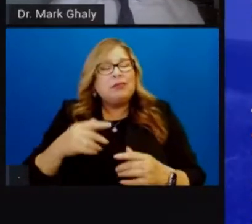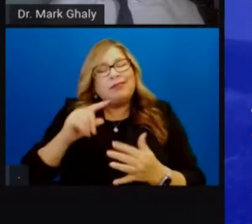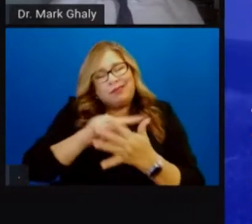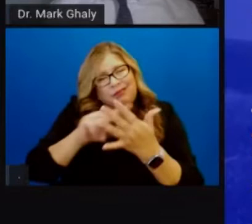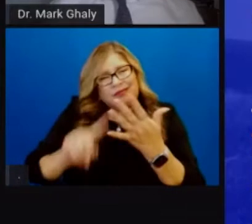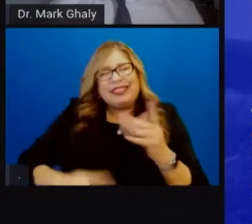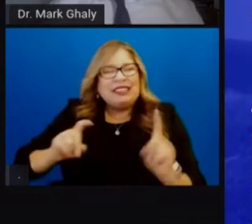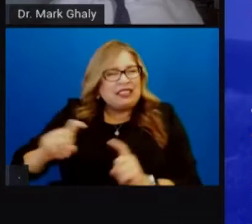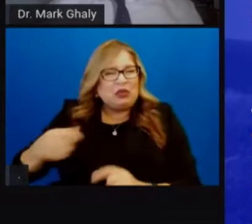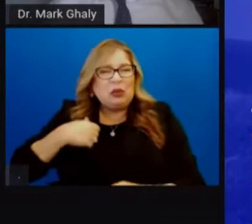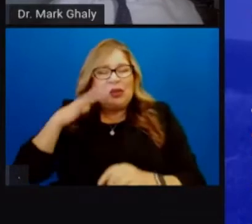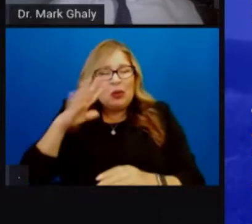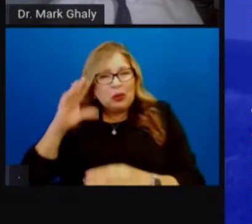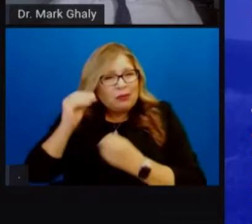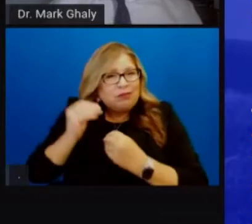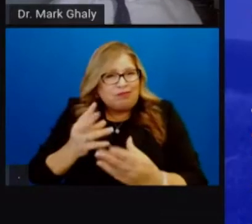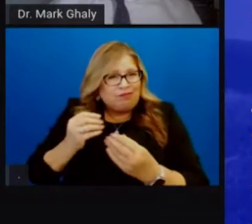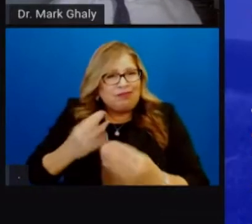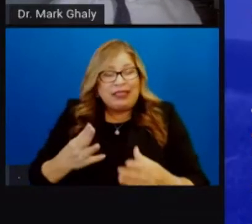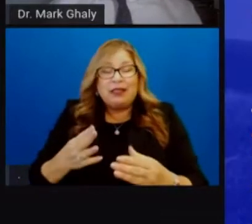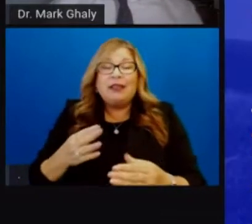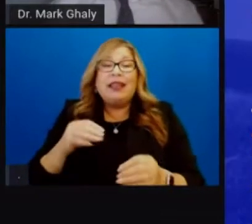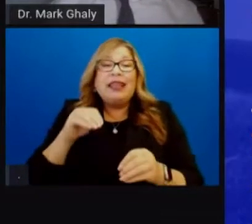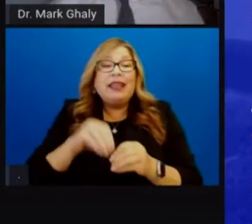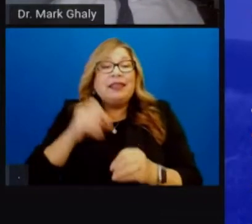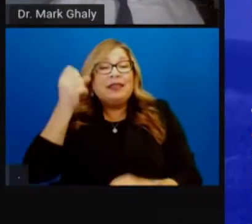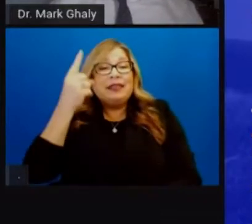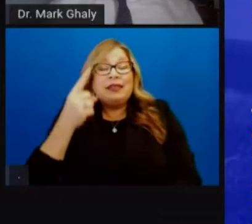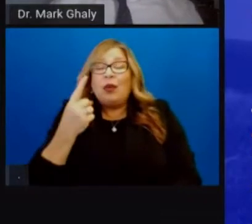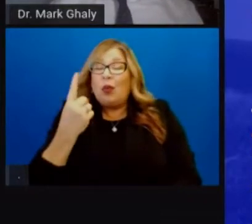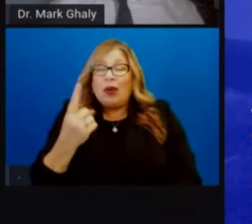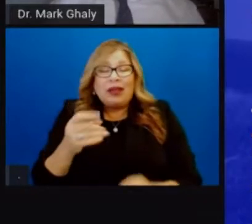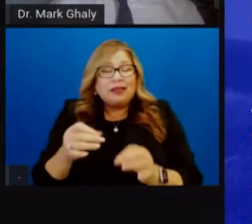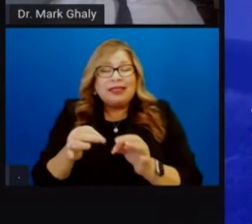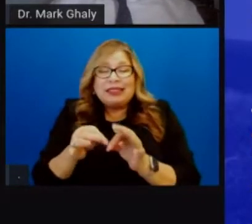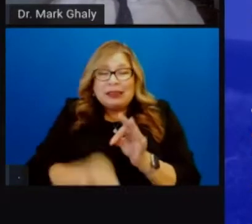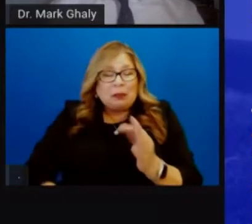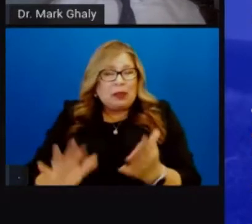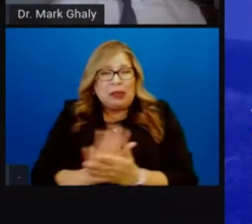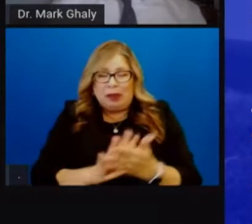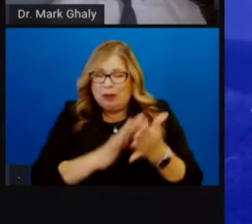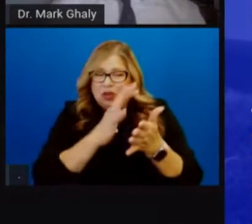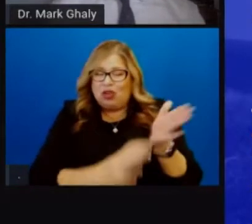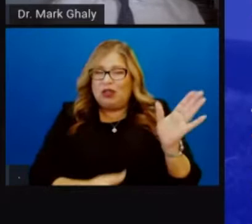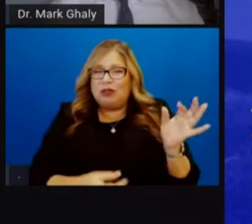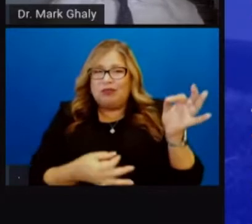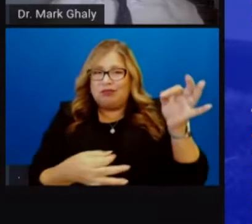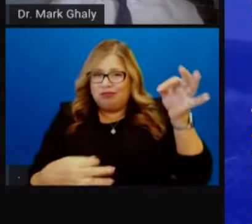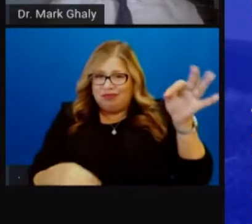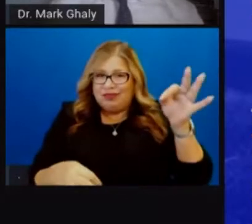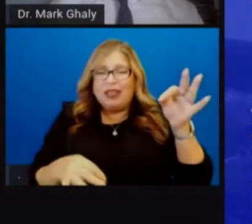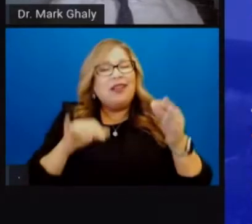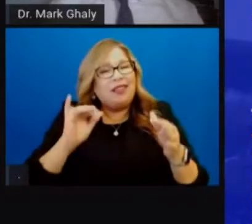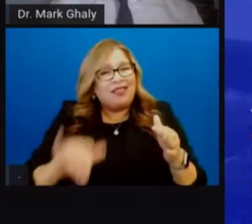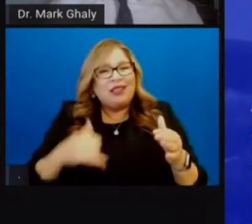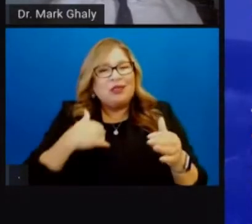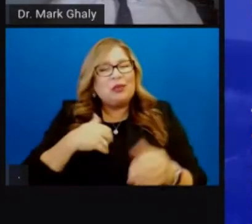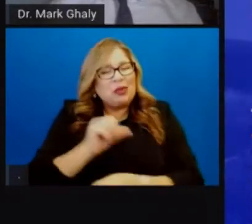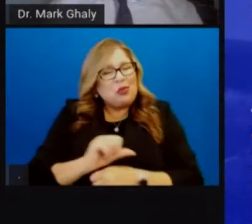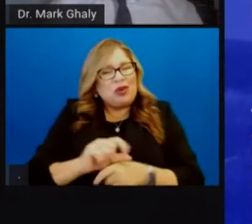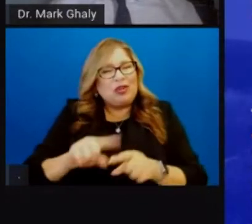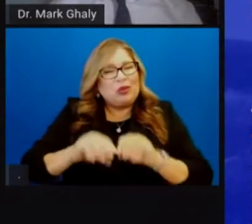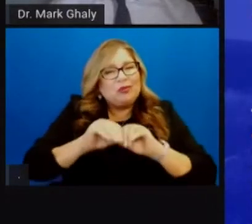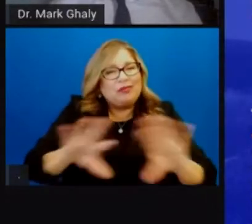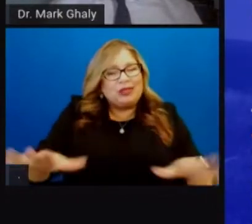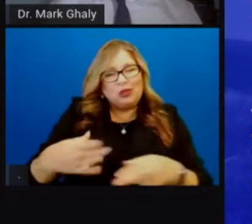to know the latest and greatest in a simple, clear, one-page form. So working to put that out to all Californians very